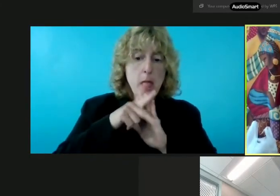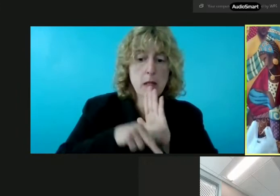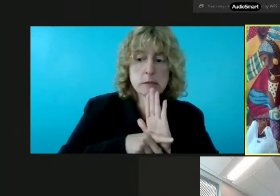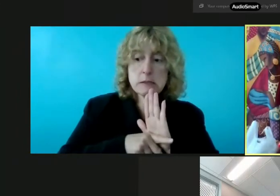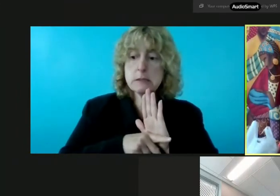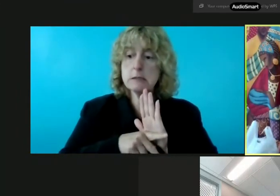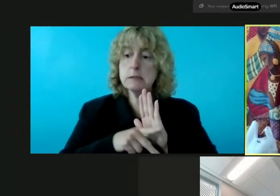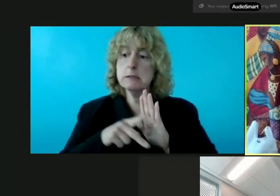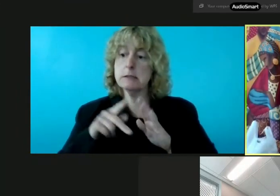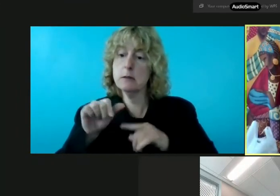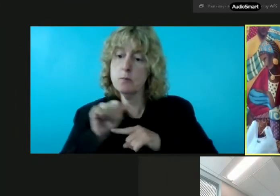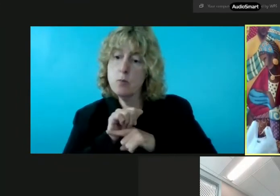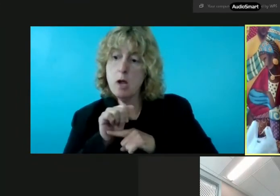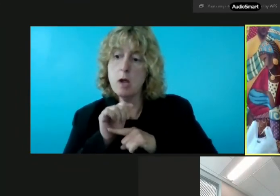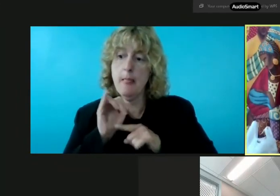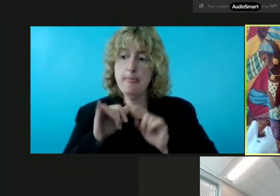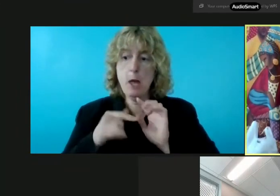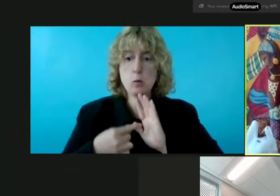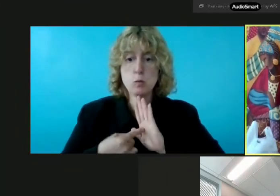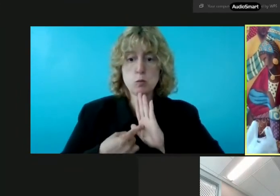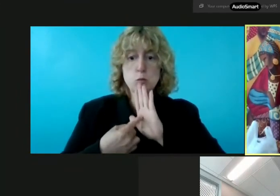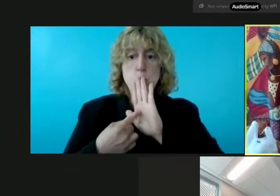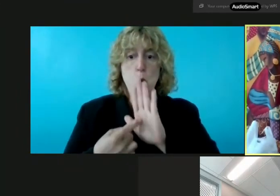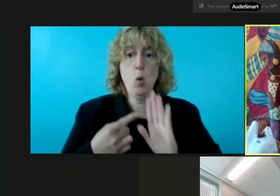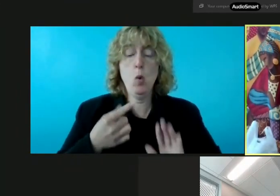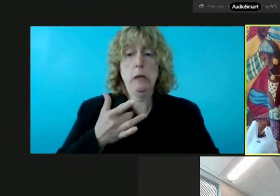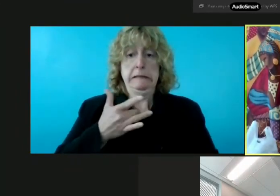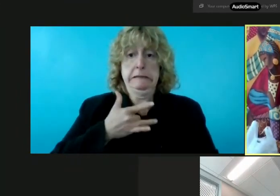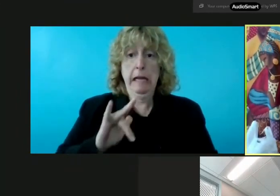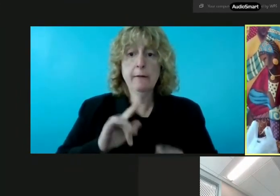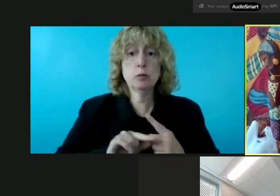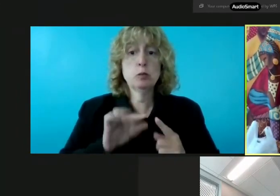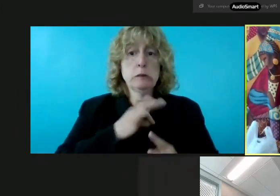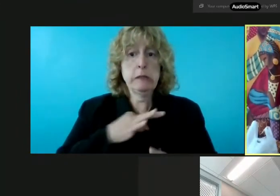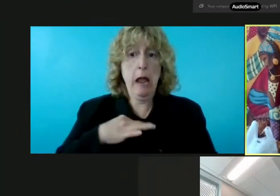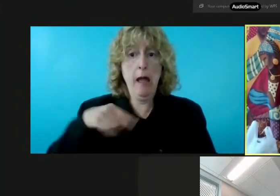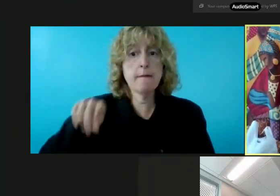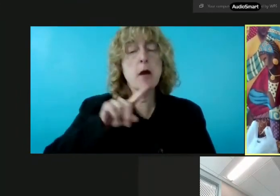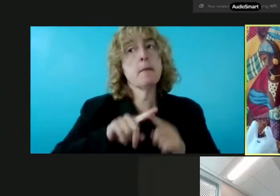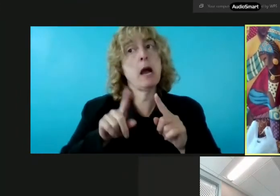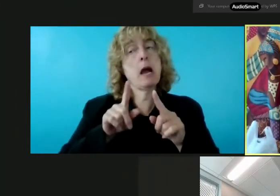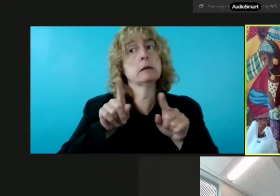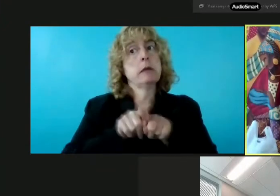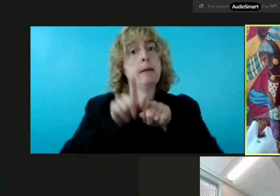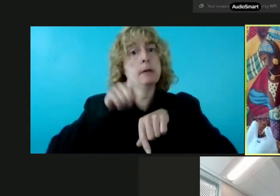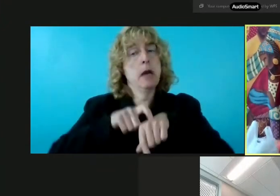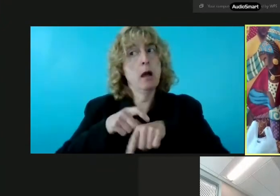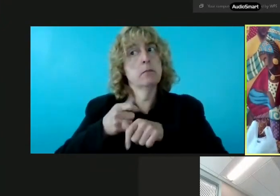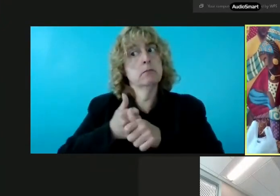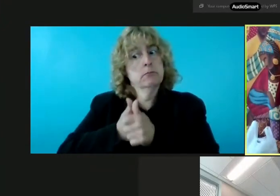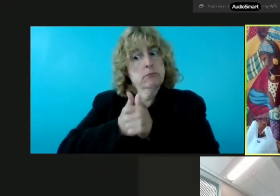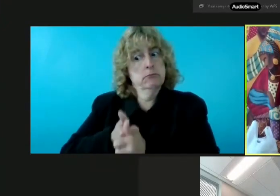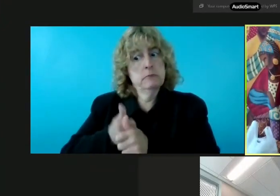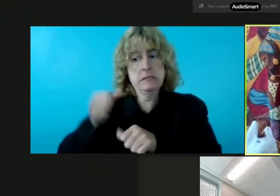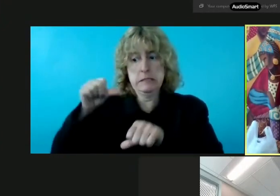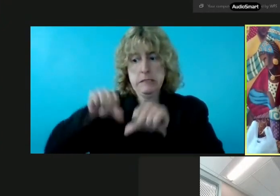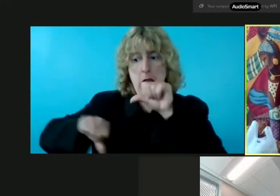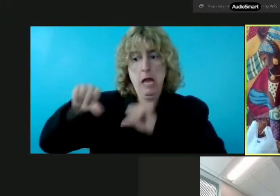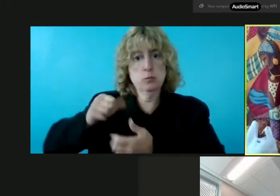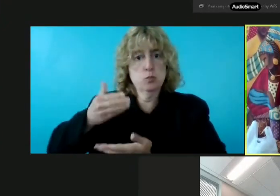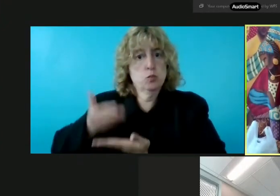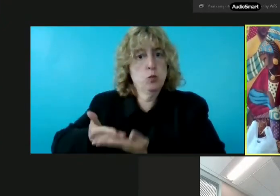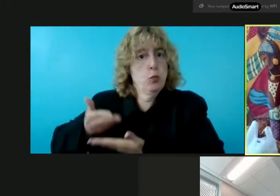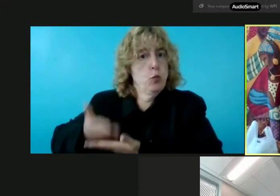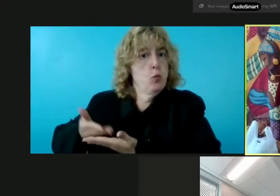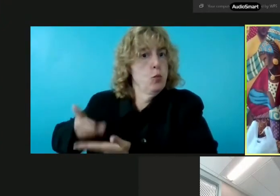of science and sensitive to our staff and the community that we serve. And to help us have this conversation,